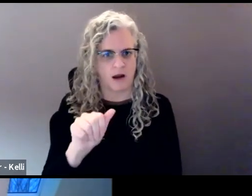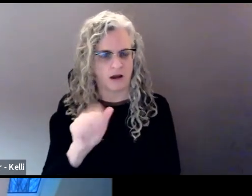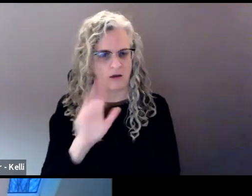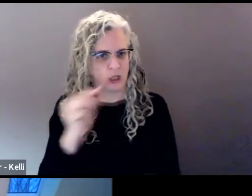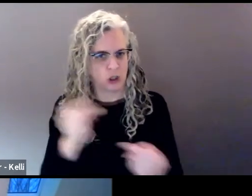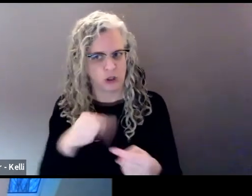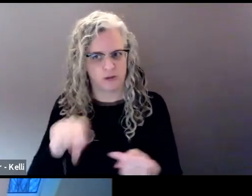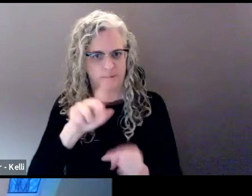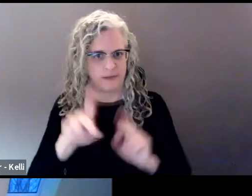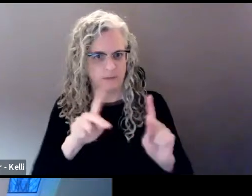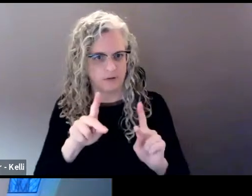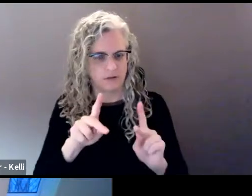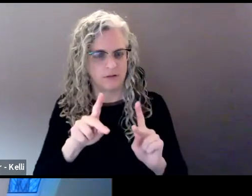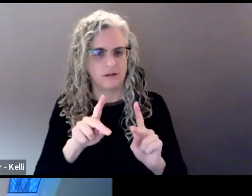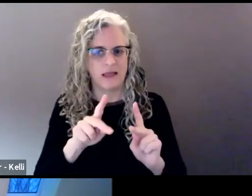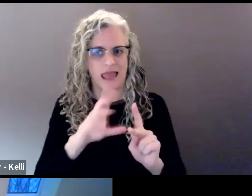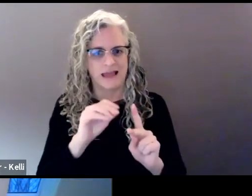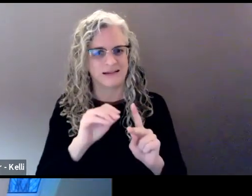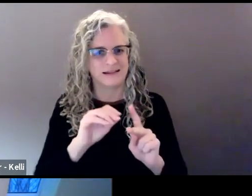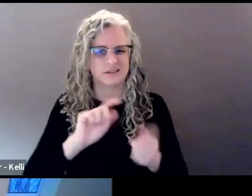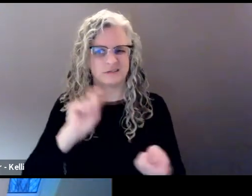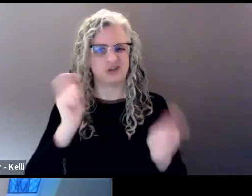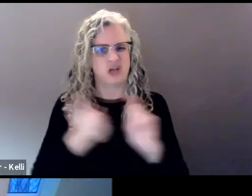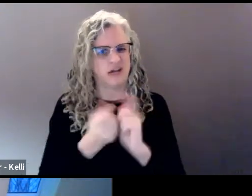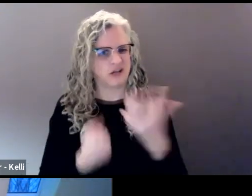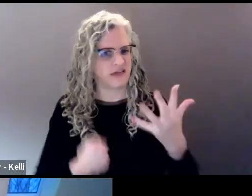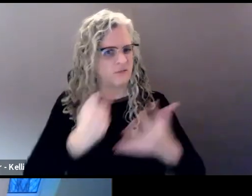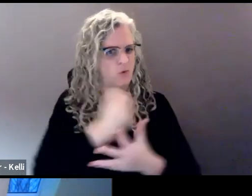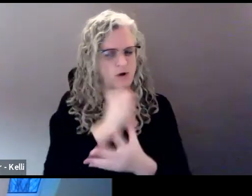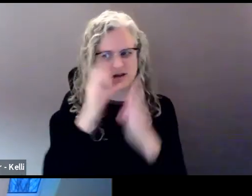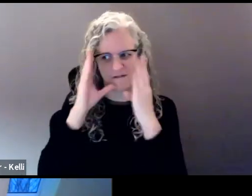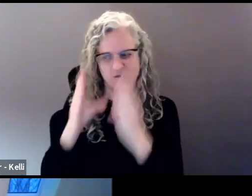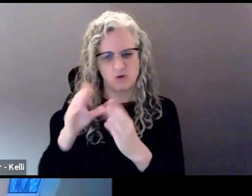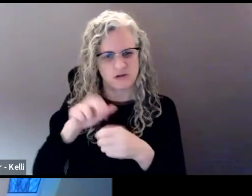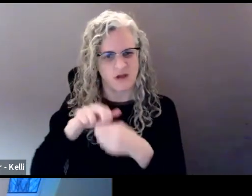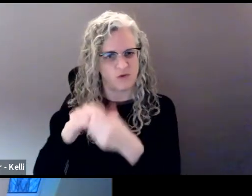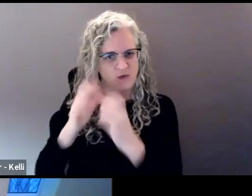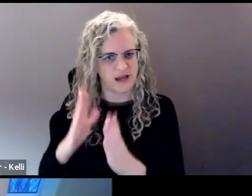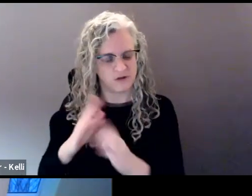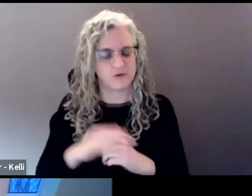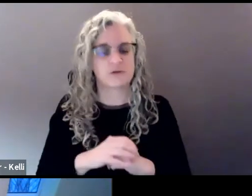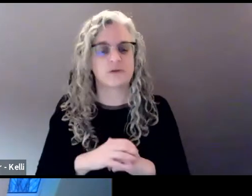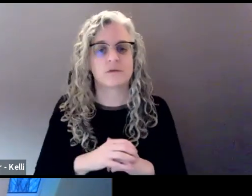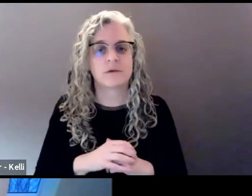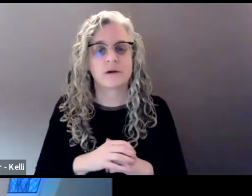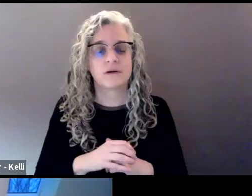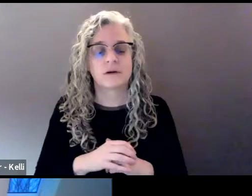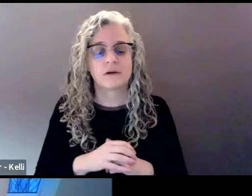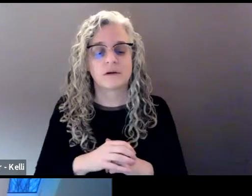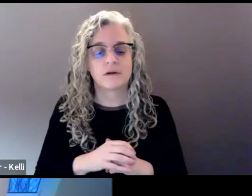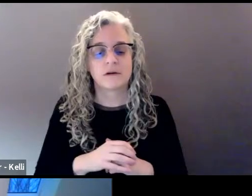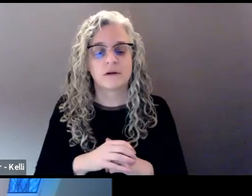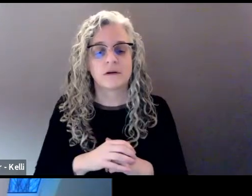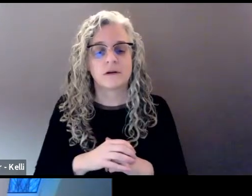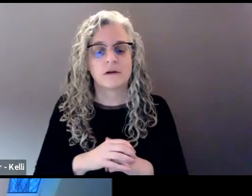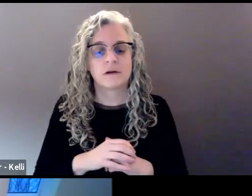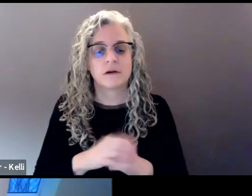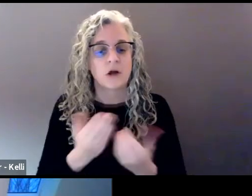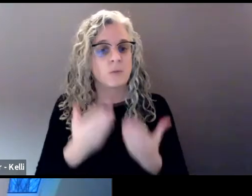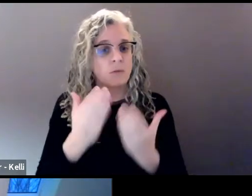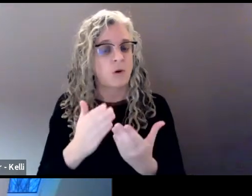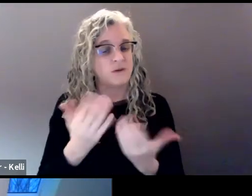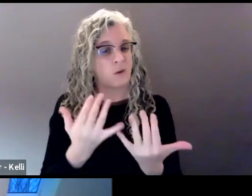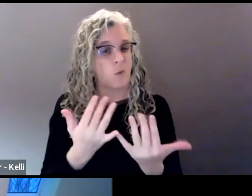other interests ahead of riders. Secondly, headways as proposed of 30 minutes